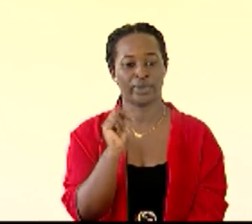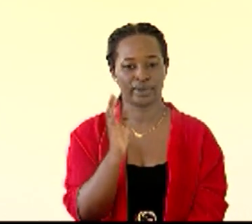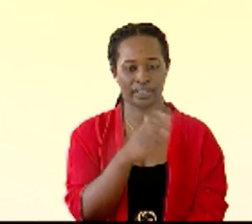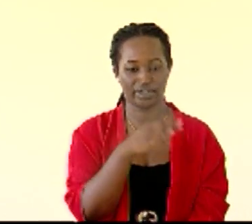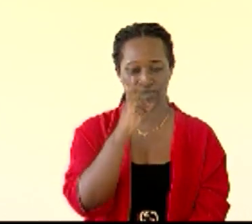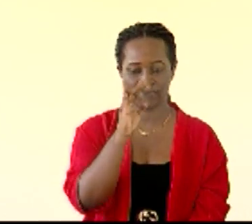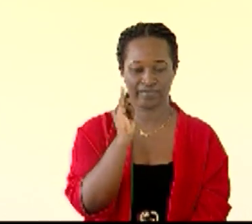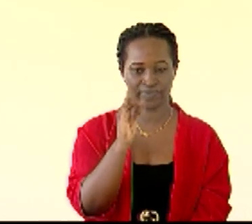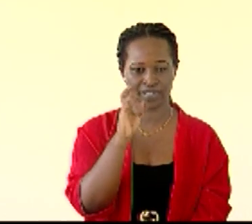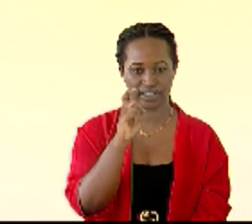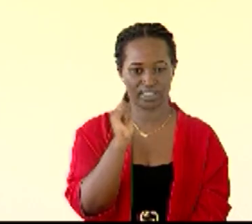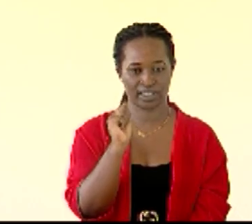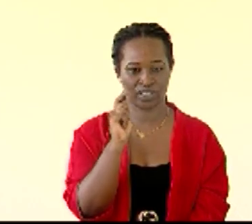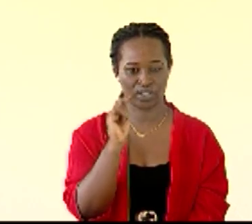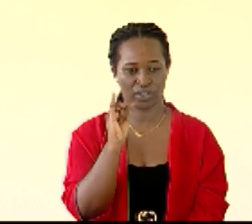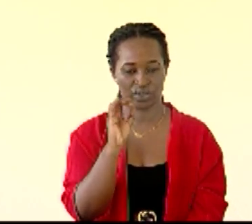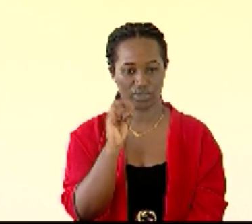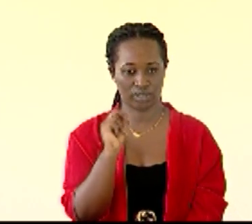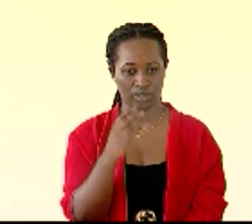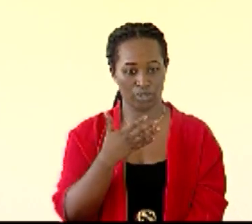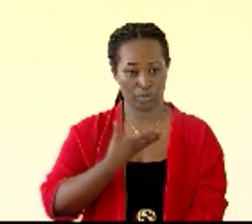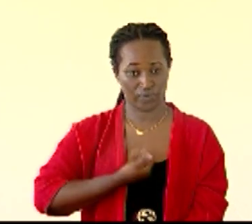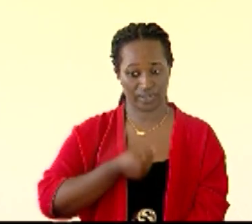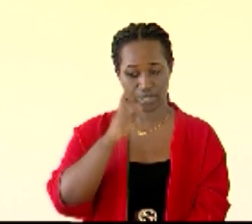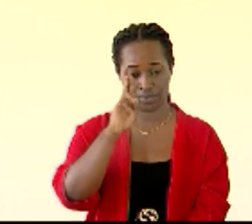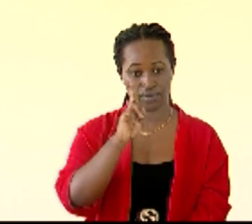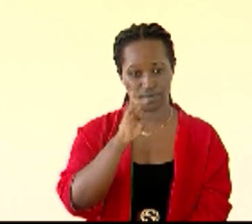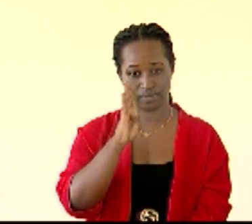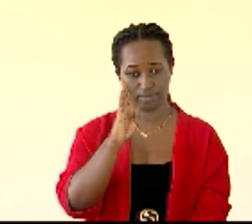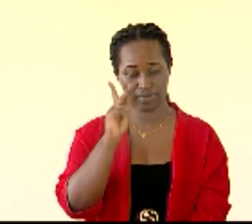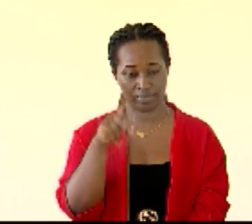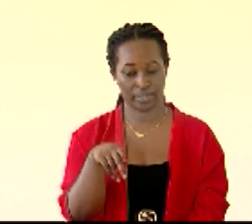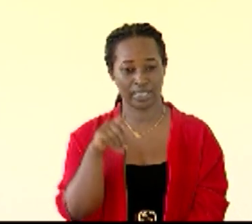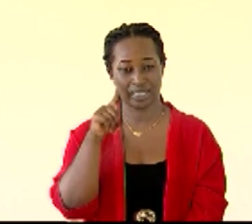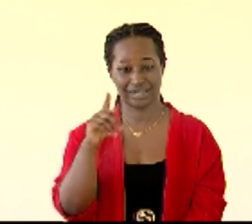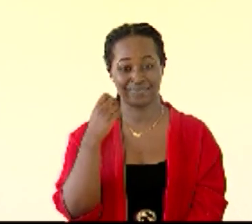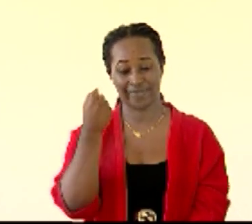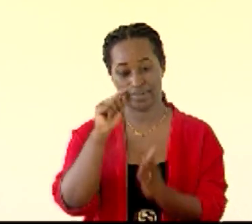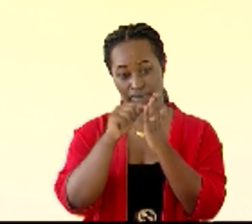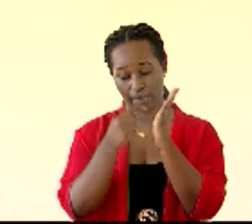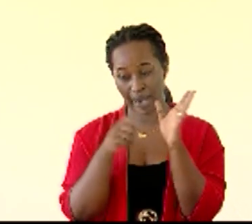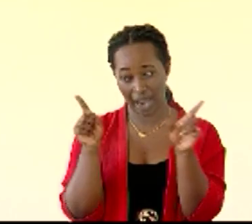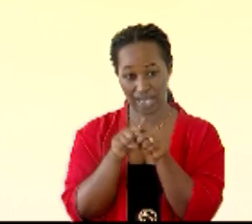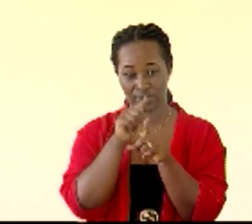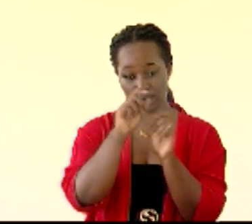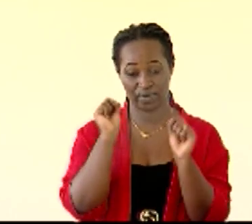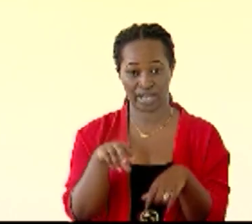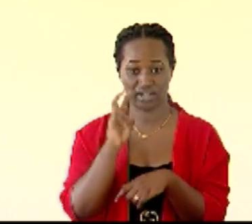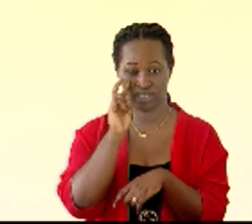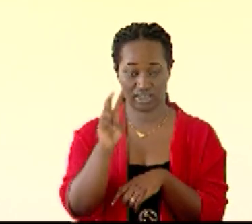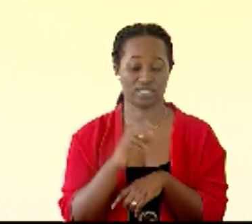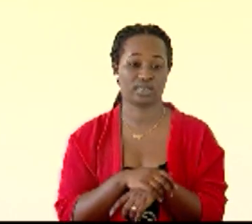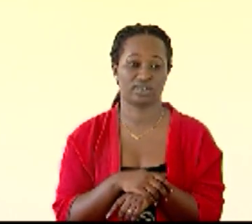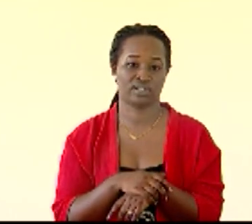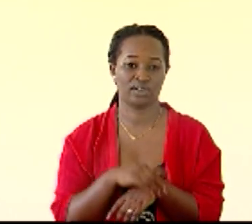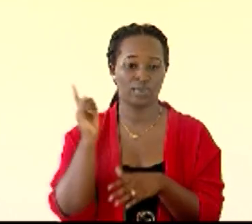ribulose bisphosphate. A ribulose is a 5-carbon compound, as you can check the circles indicated